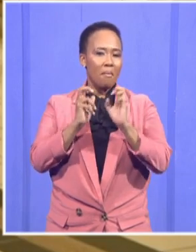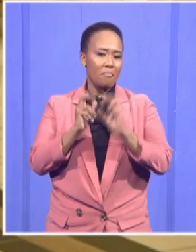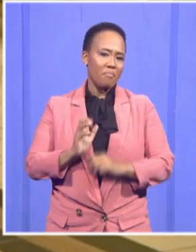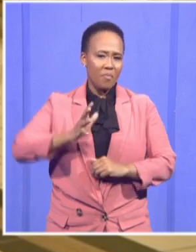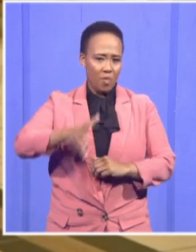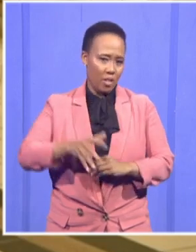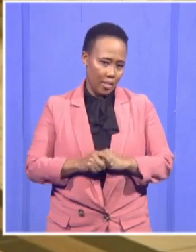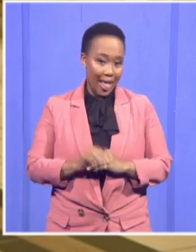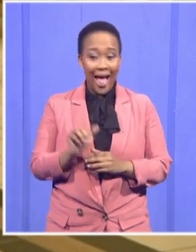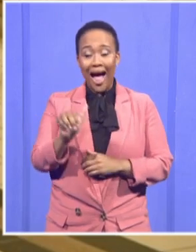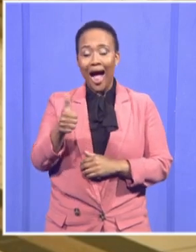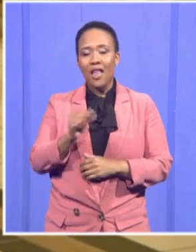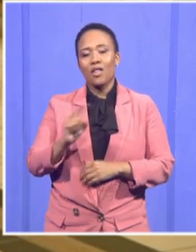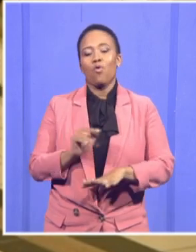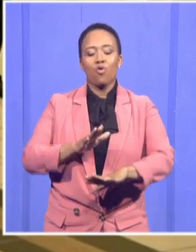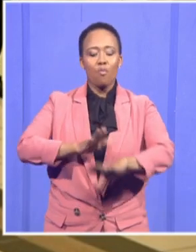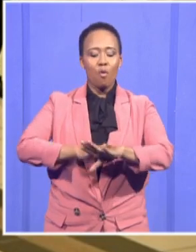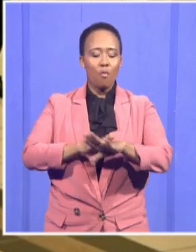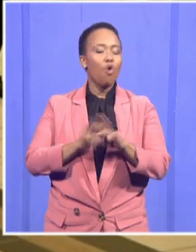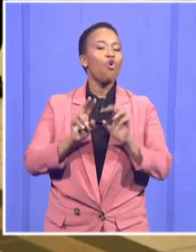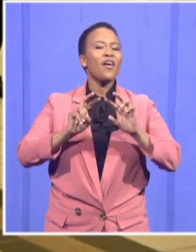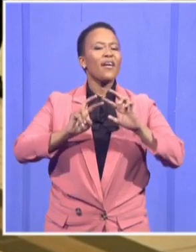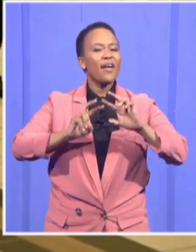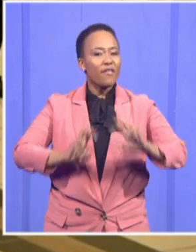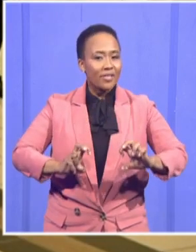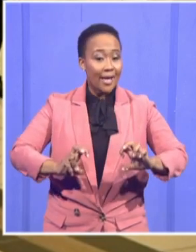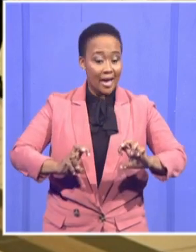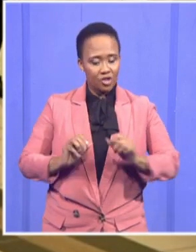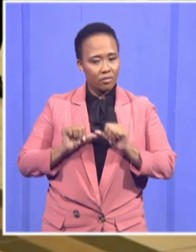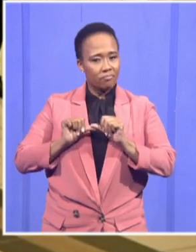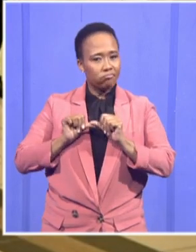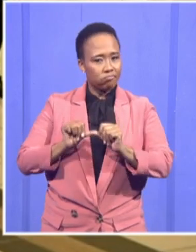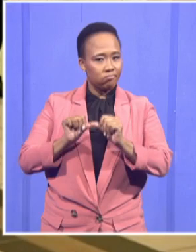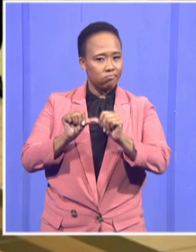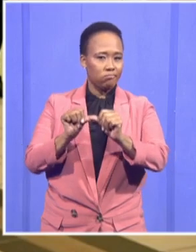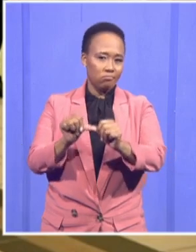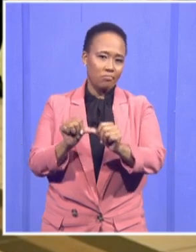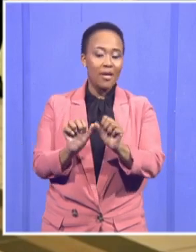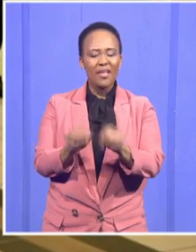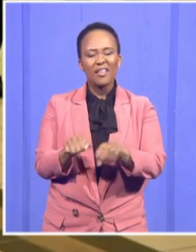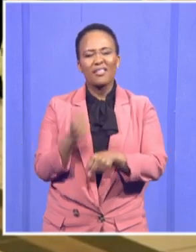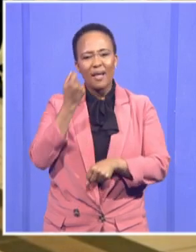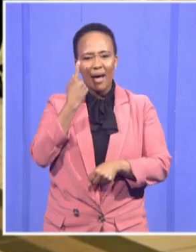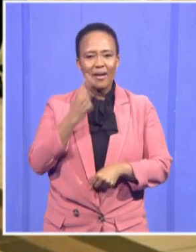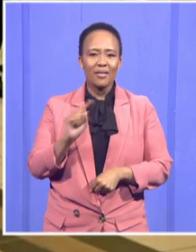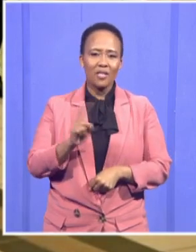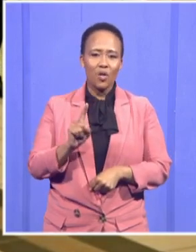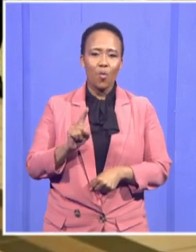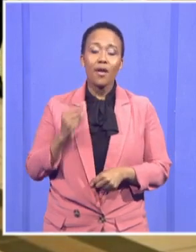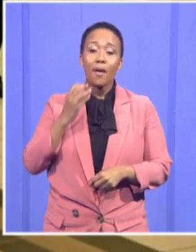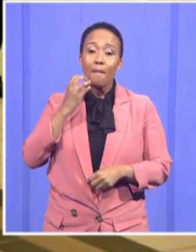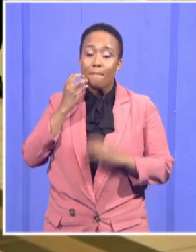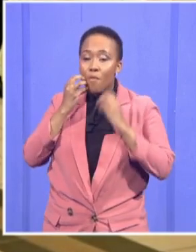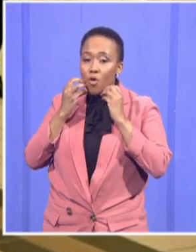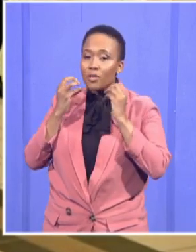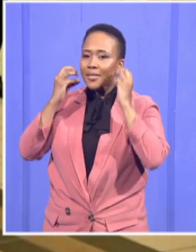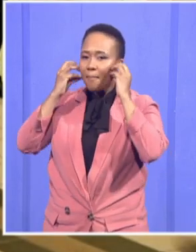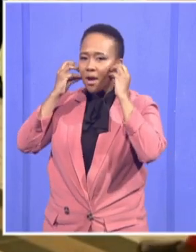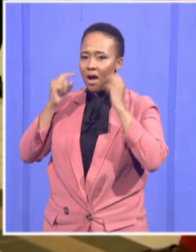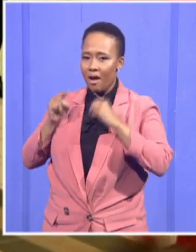the further investigations that are also continuing. We understand that, of course, the